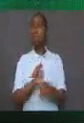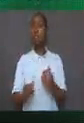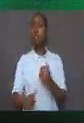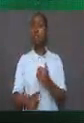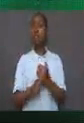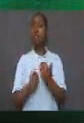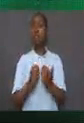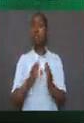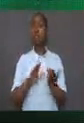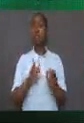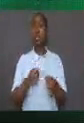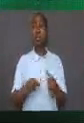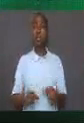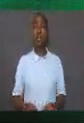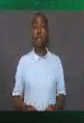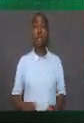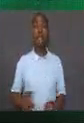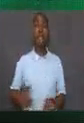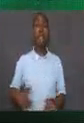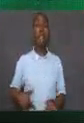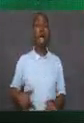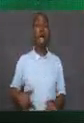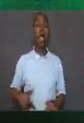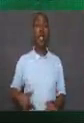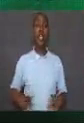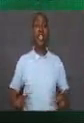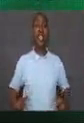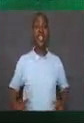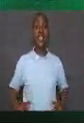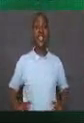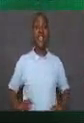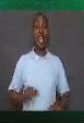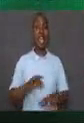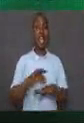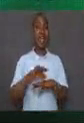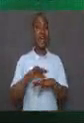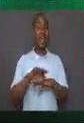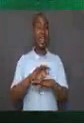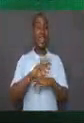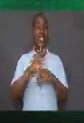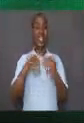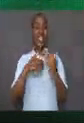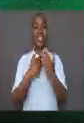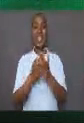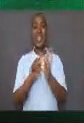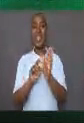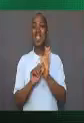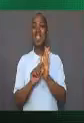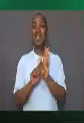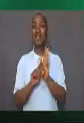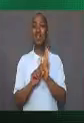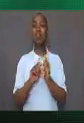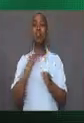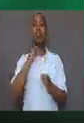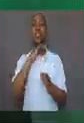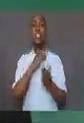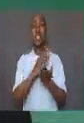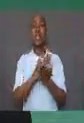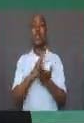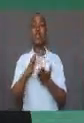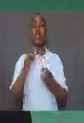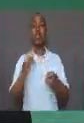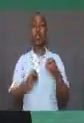The lungs, the kidneys, and the skin are all examples of excretory